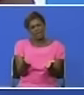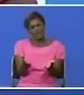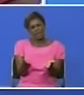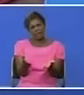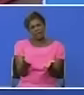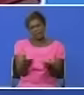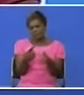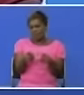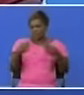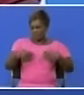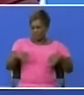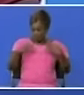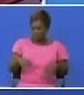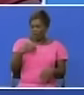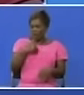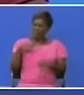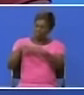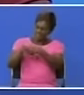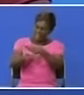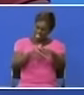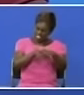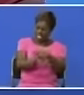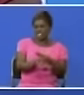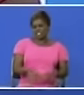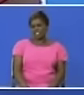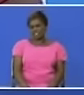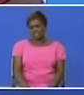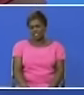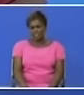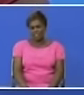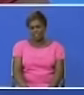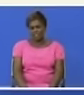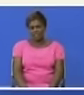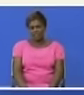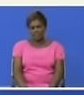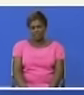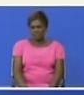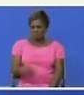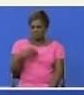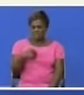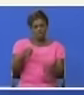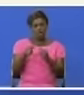screen, but people will still have access to this content that's a defeatist mentality. I reject that kind of thinking.